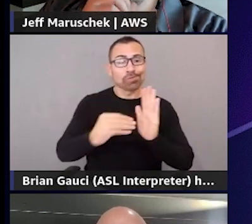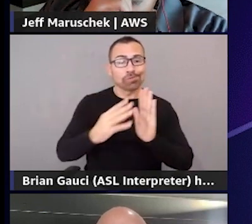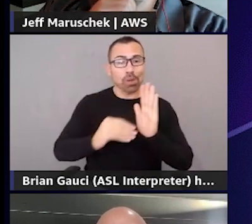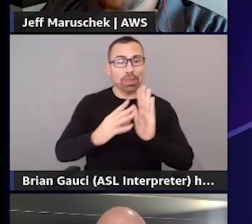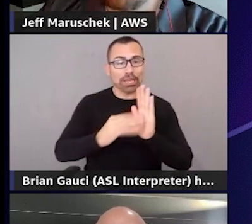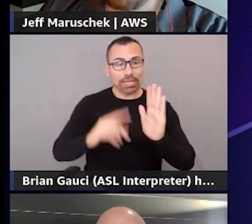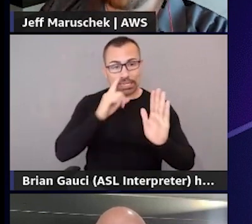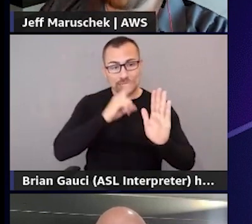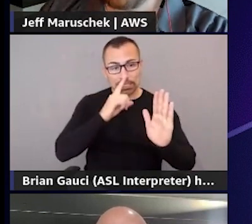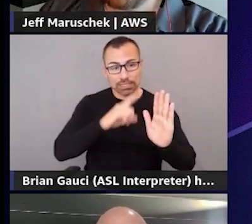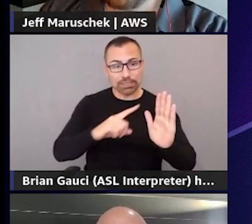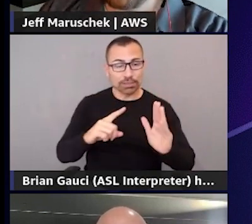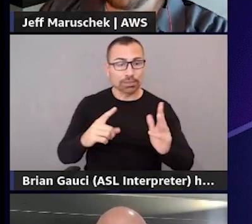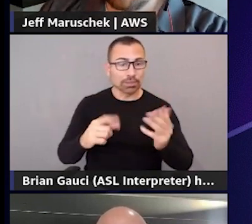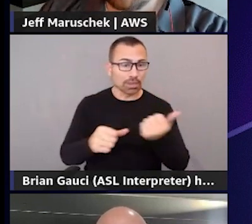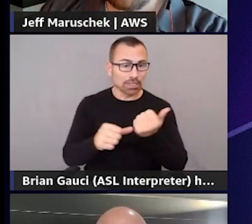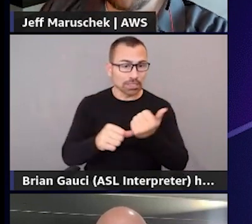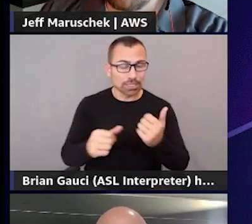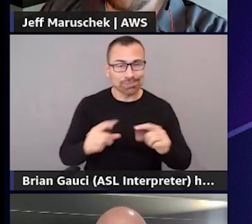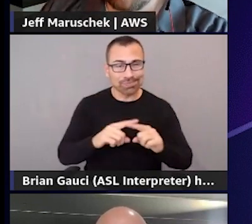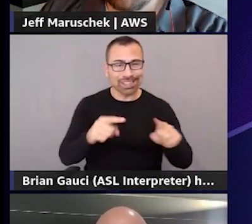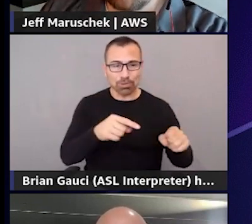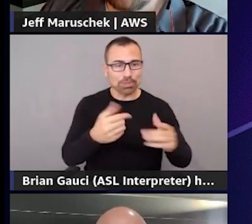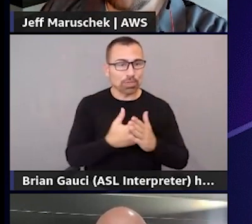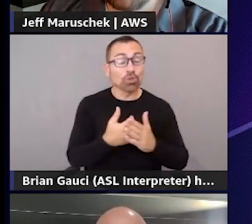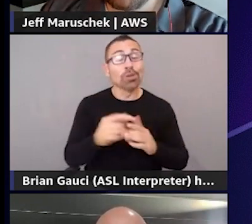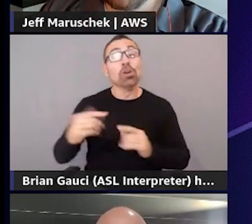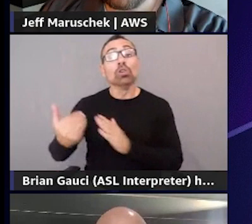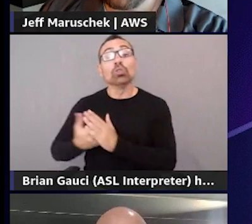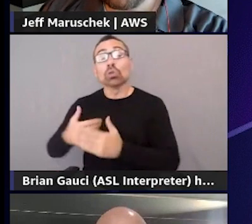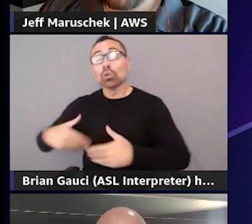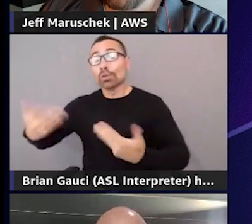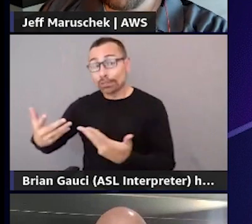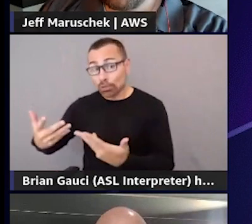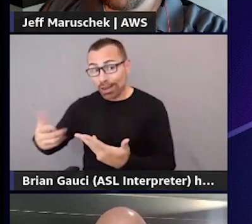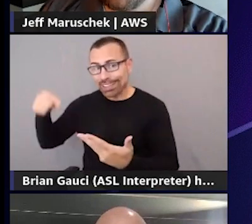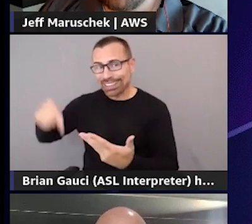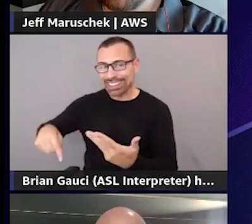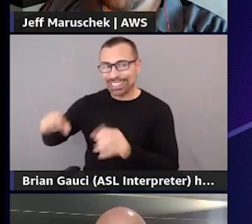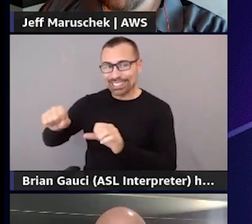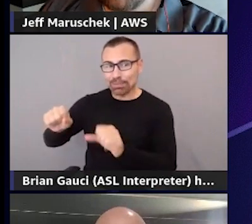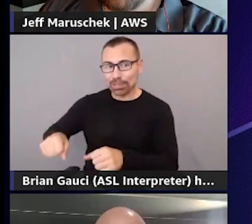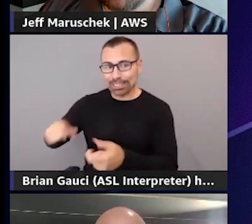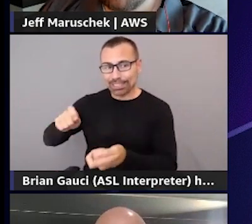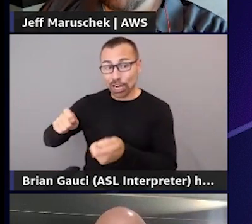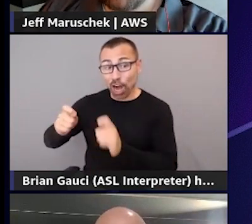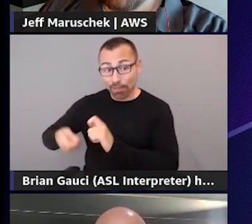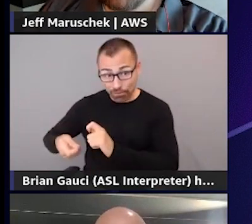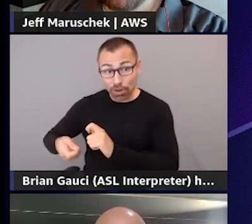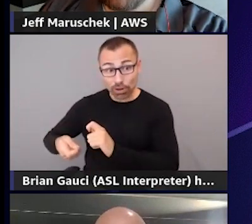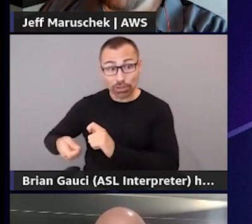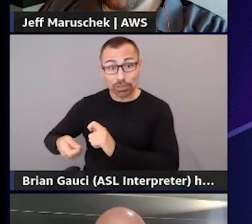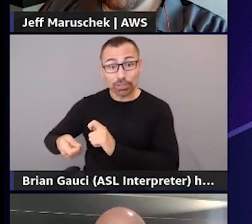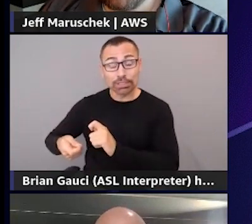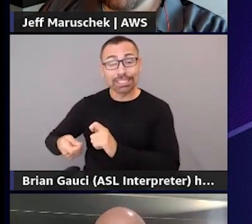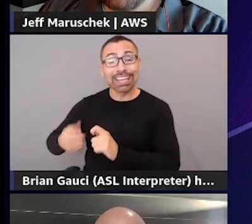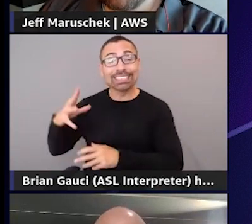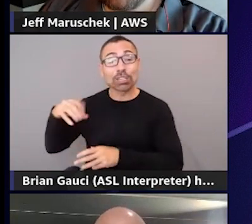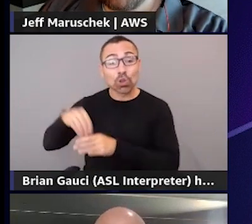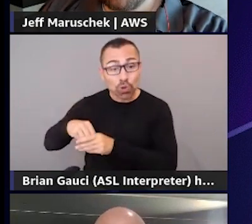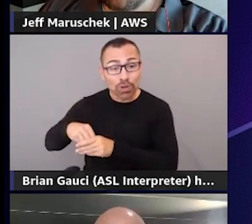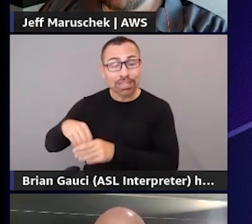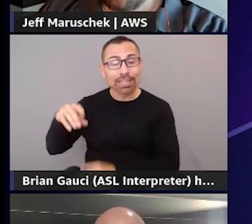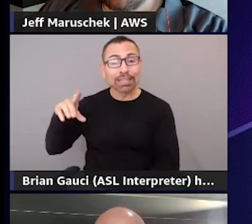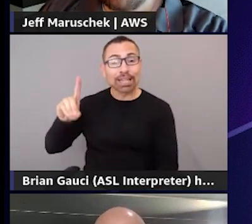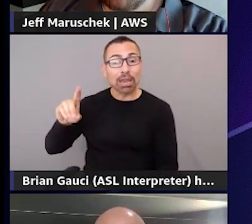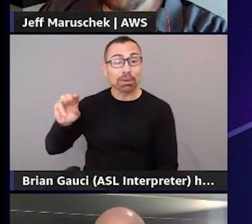wasn't the new launch for today. What is new is this ability to convert inbuilt to the database migration service. And